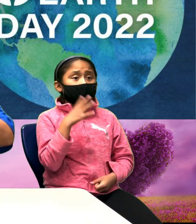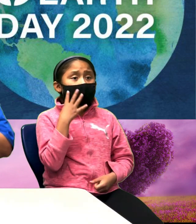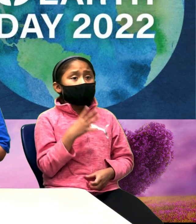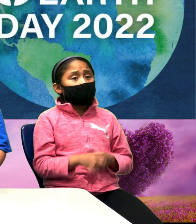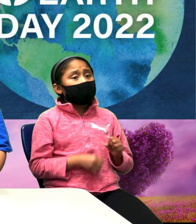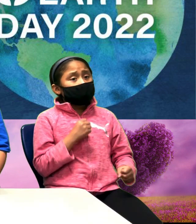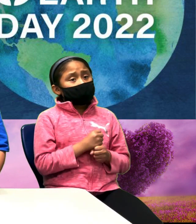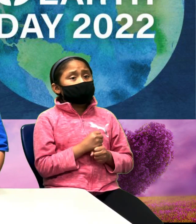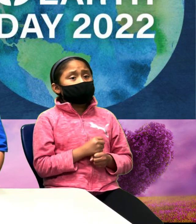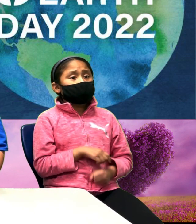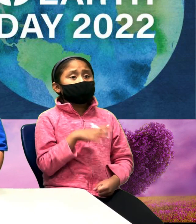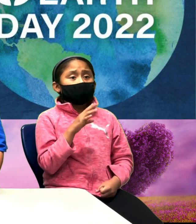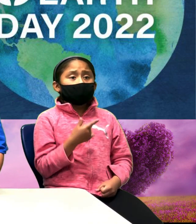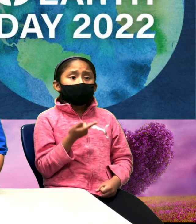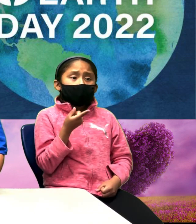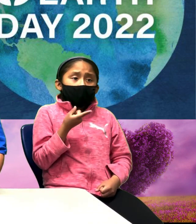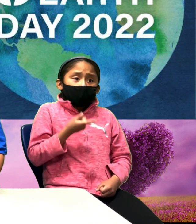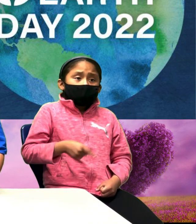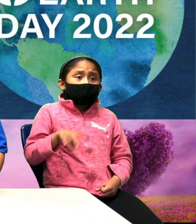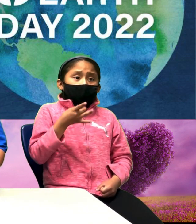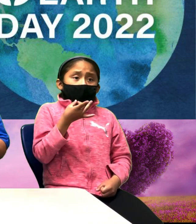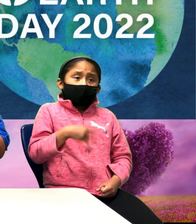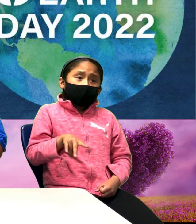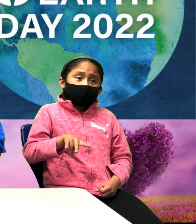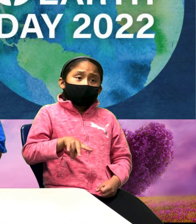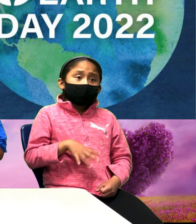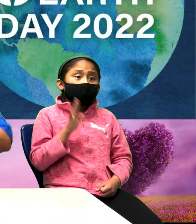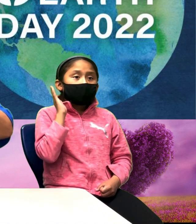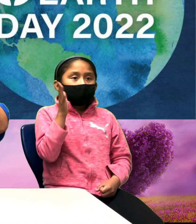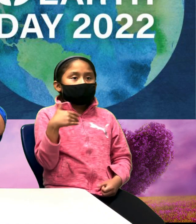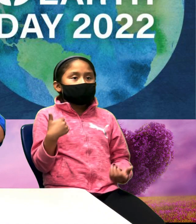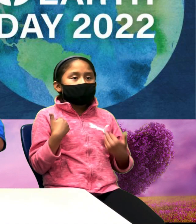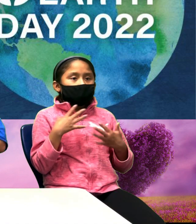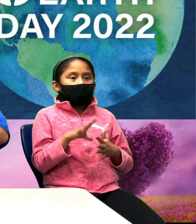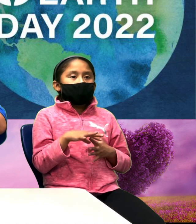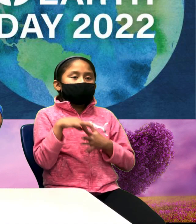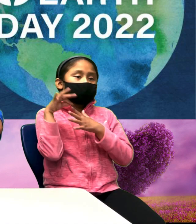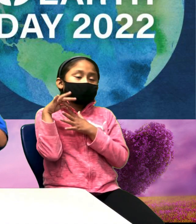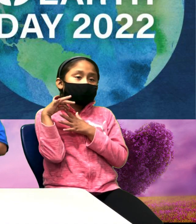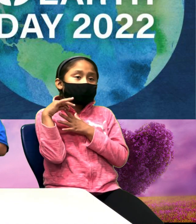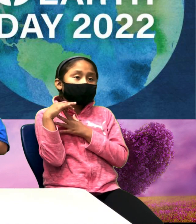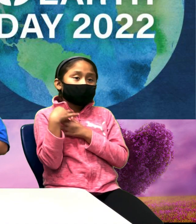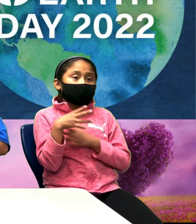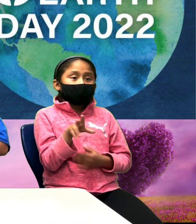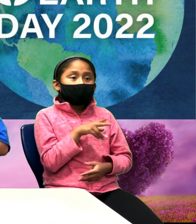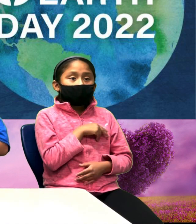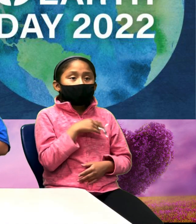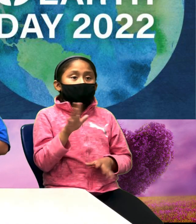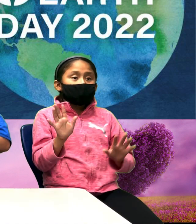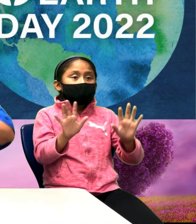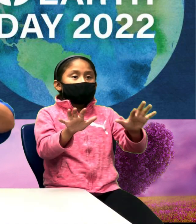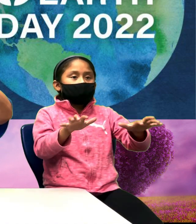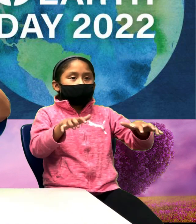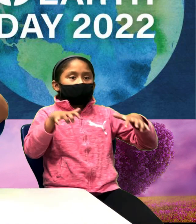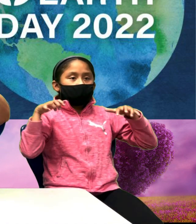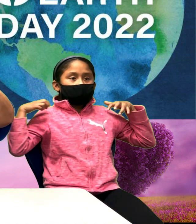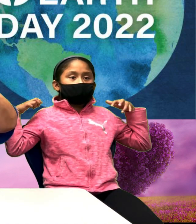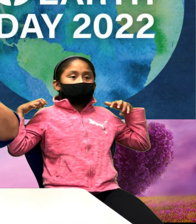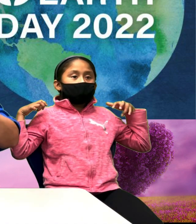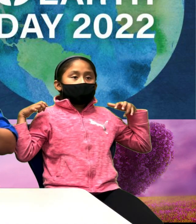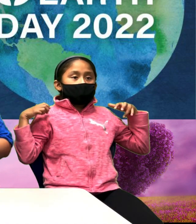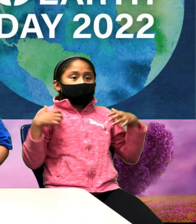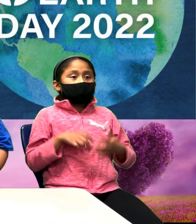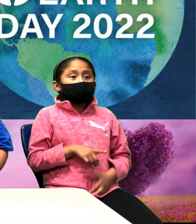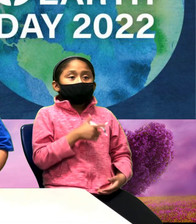In the next coming weeks, we will be having a special ribbon assembly. The